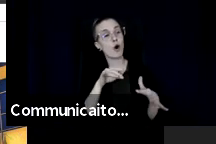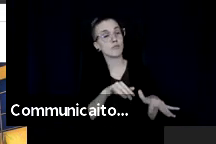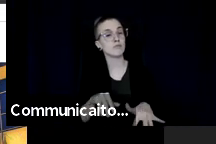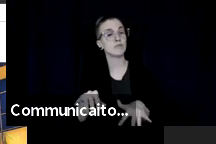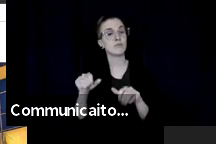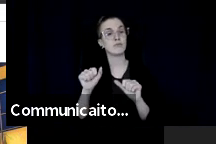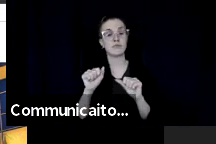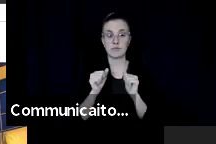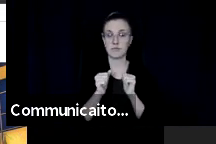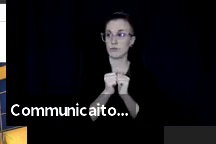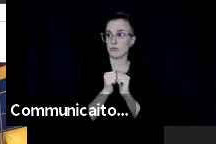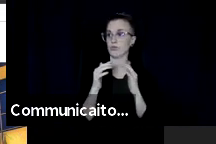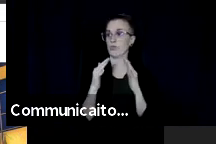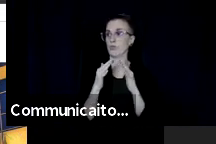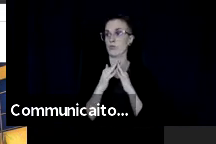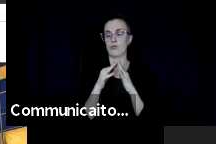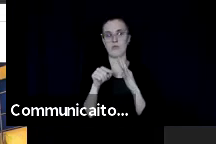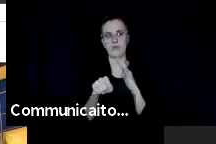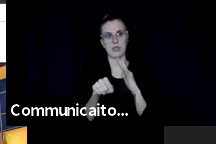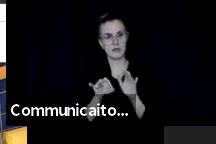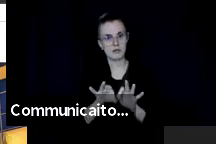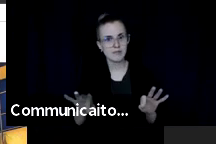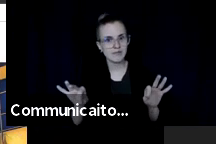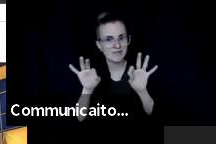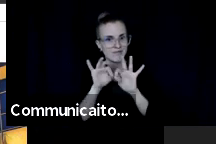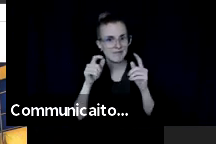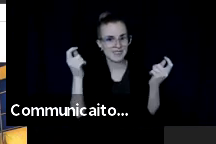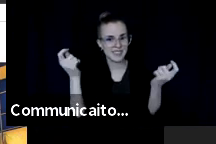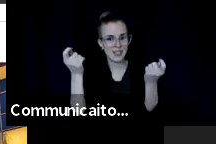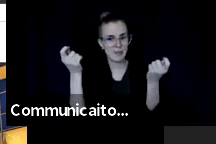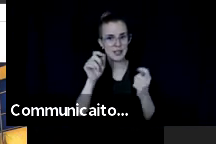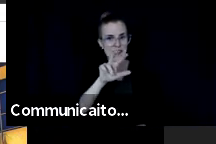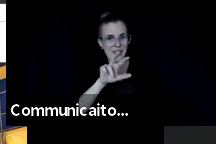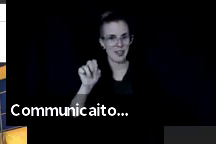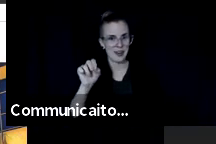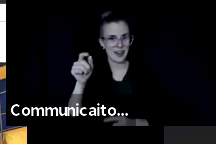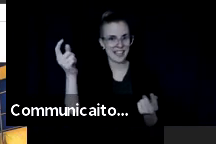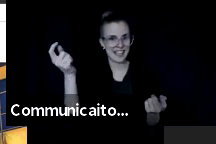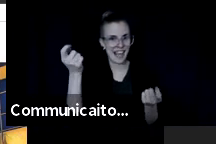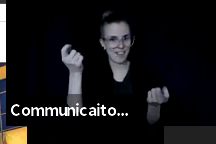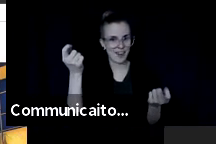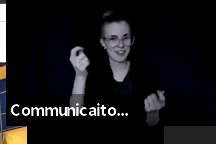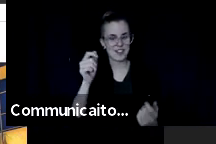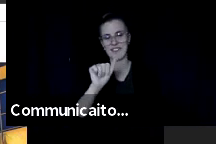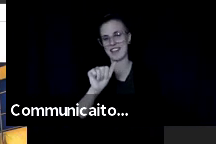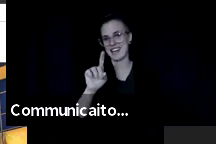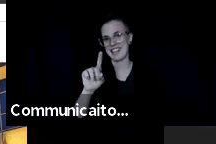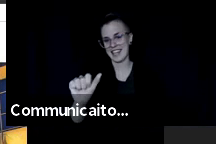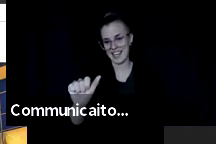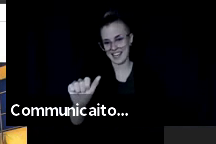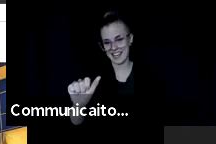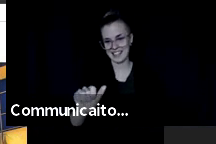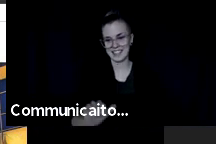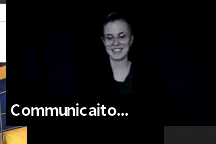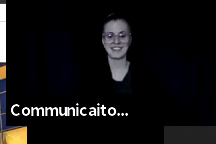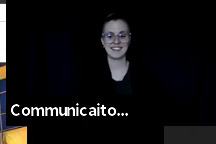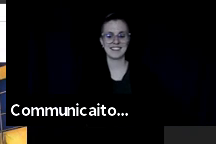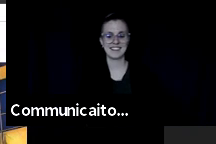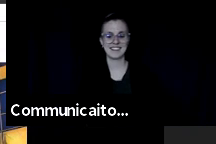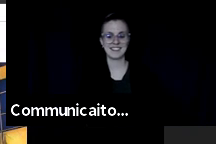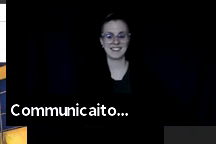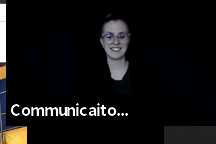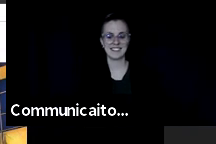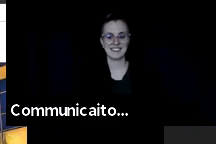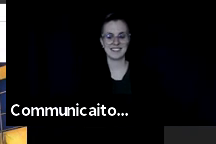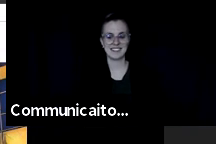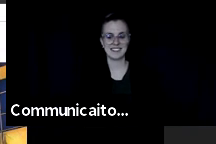important celebration of the 30th anniversary of the Americans with Disabilities Act. I